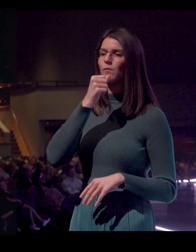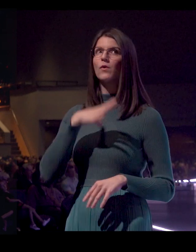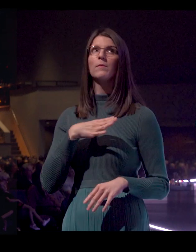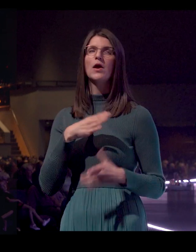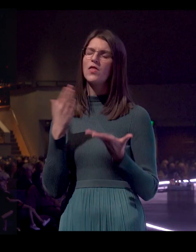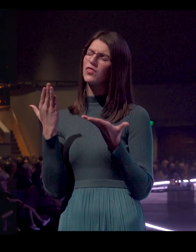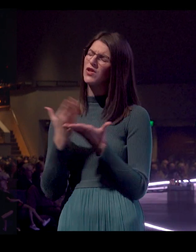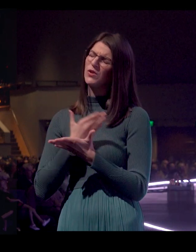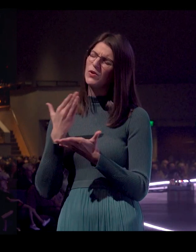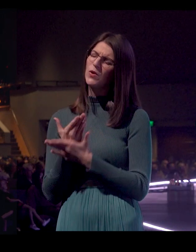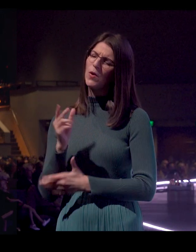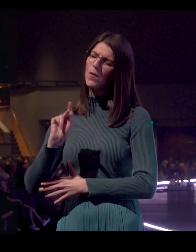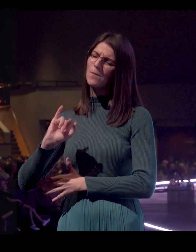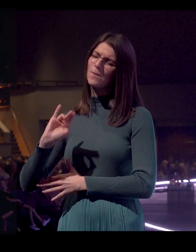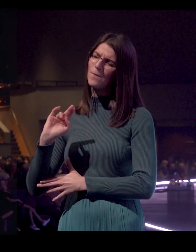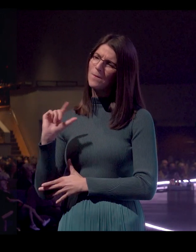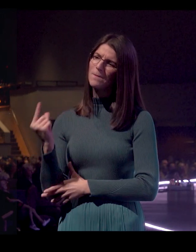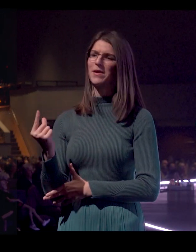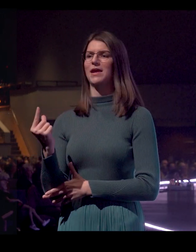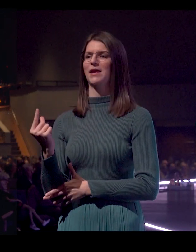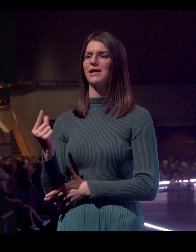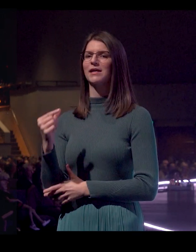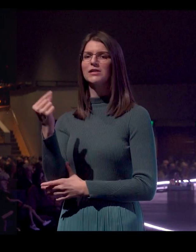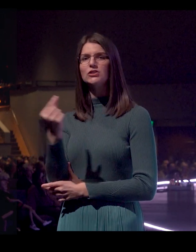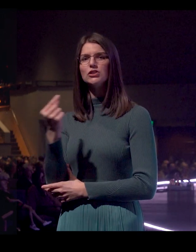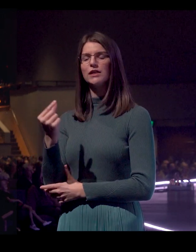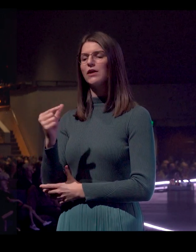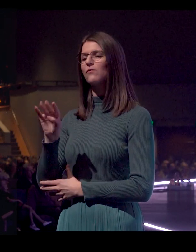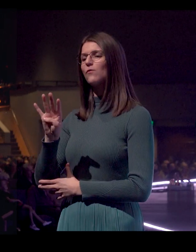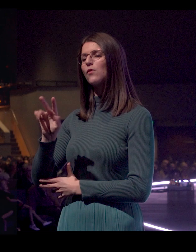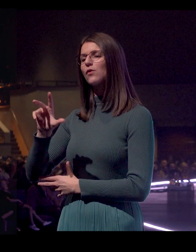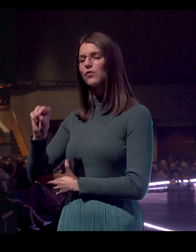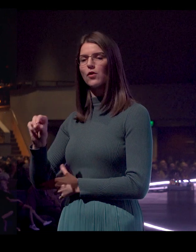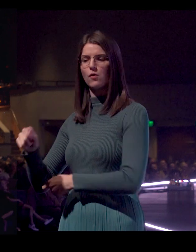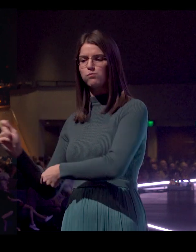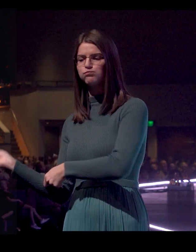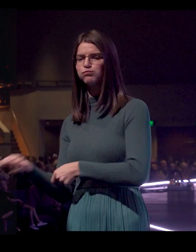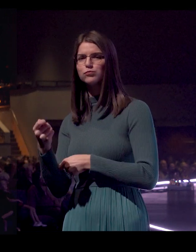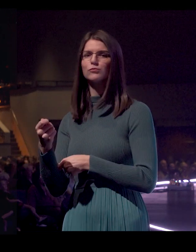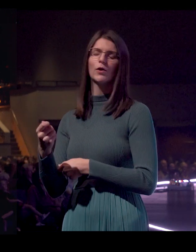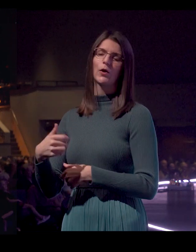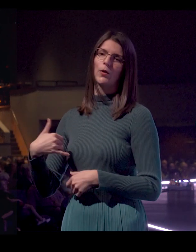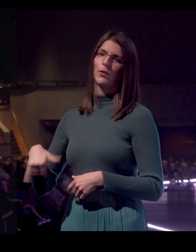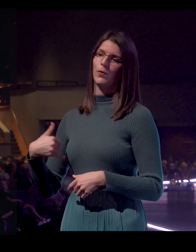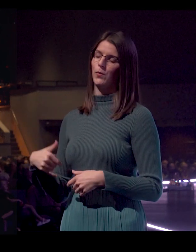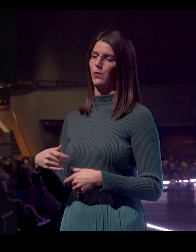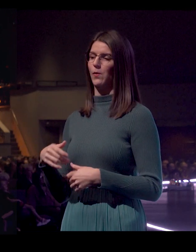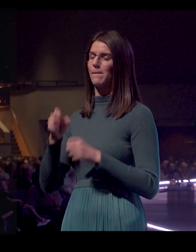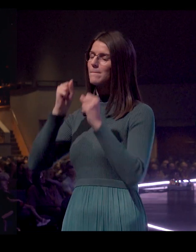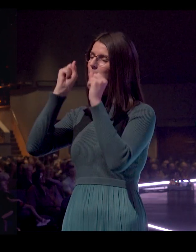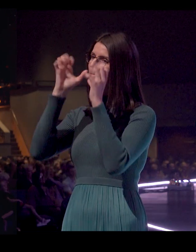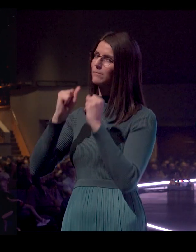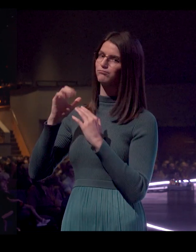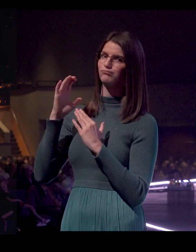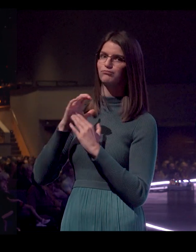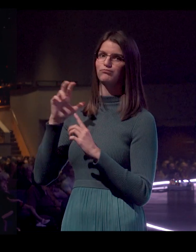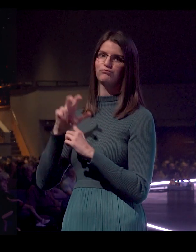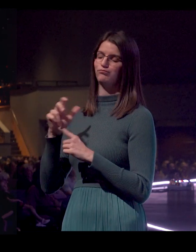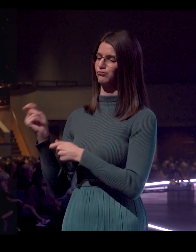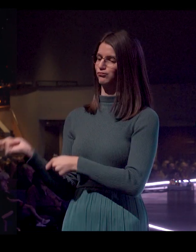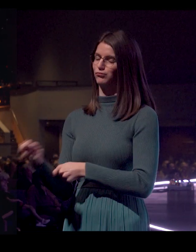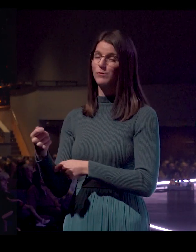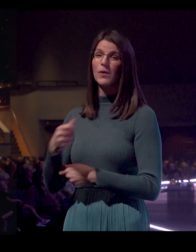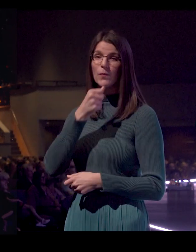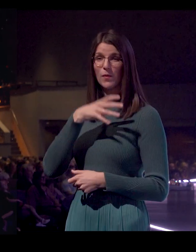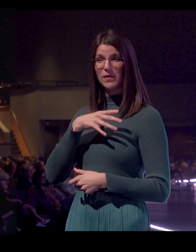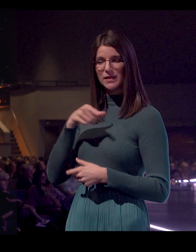G430 driver. This is an unbelievable driver, by the way. Ladies, is this a want or a need? I